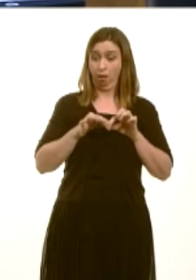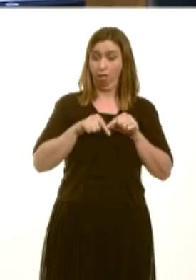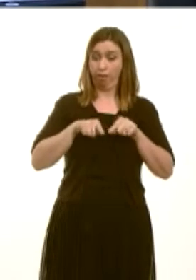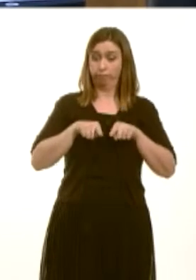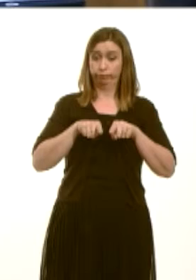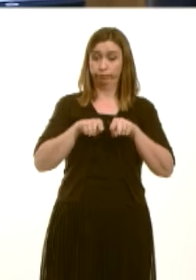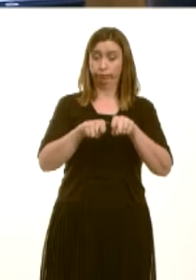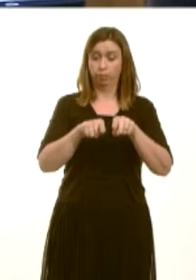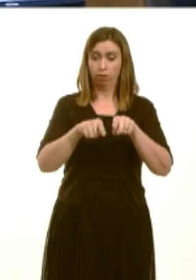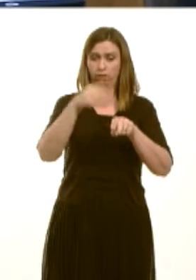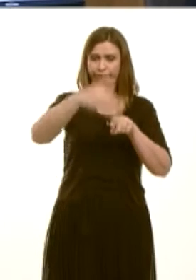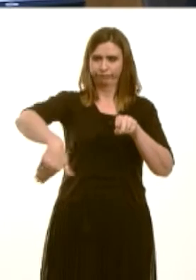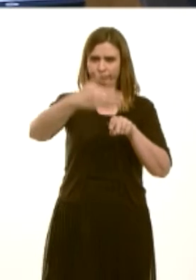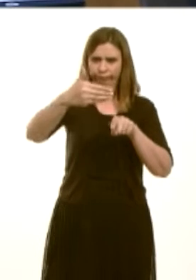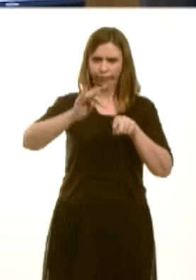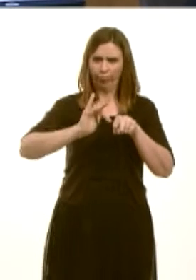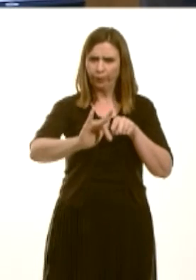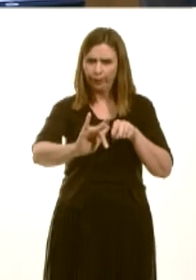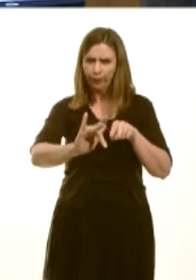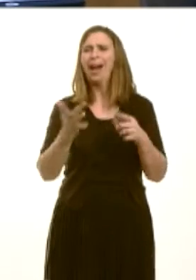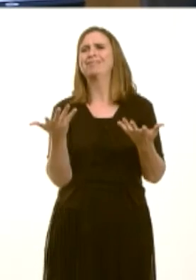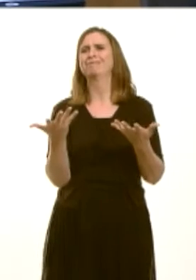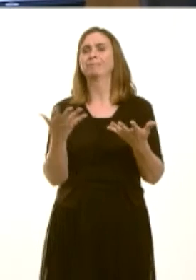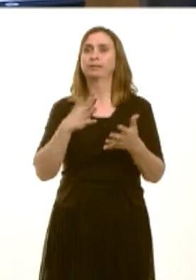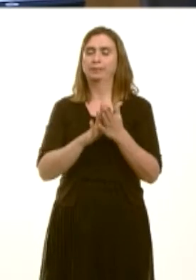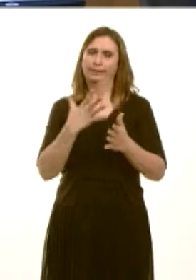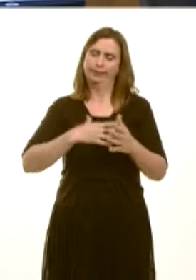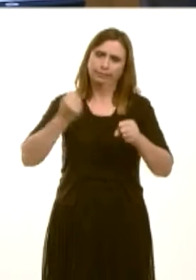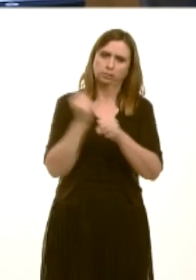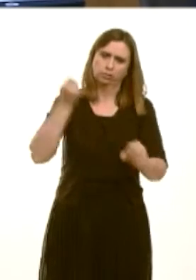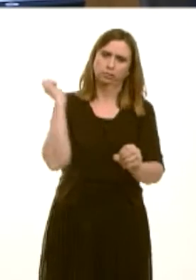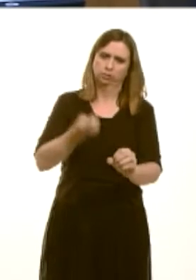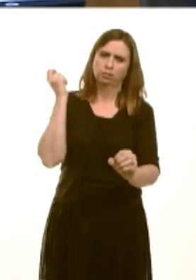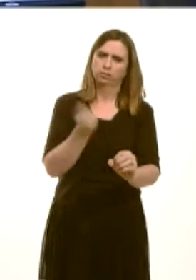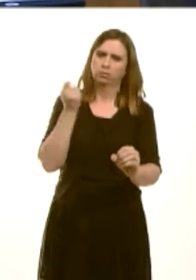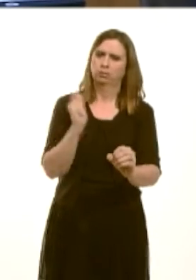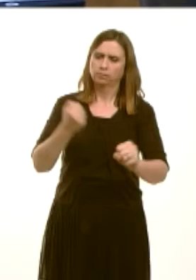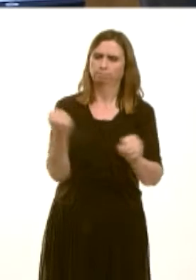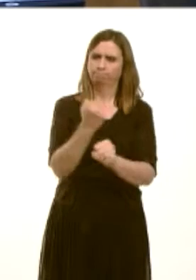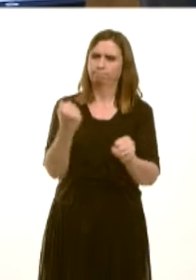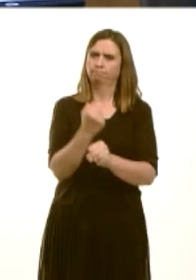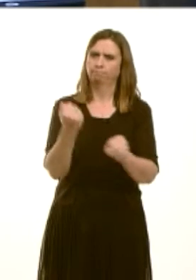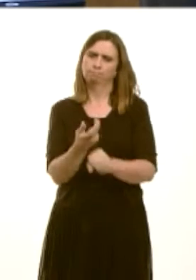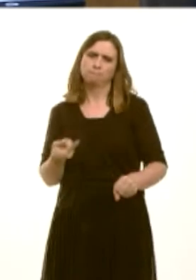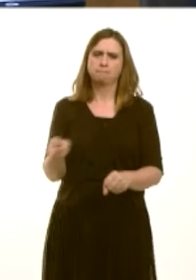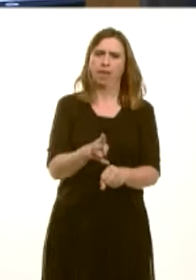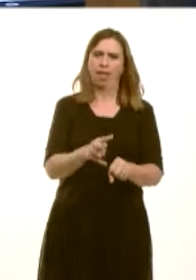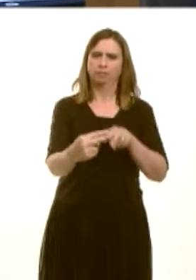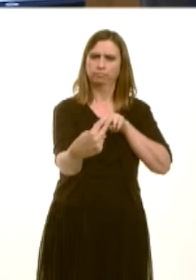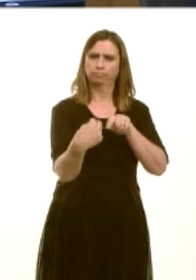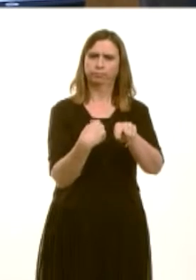What will be required in order to rebuild the network? I know that the track itself to the